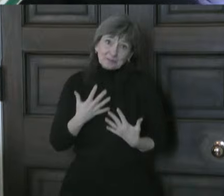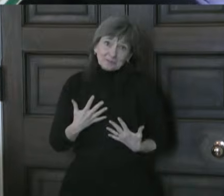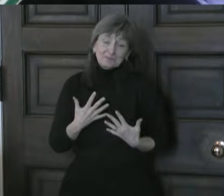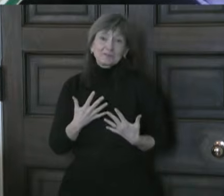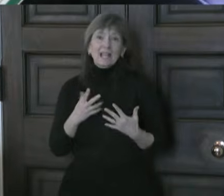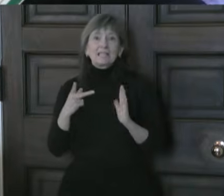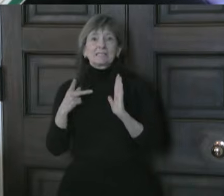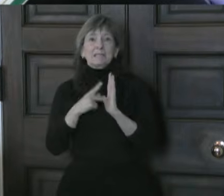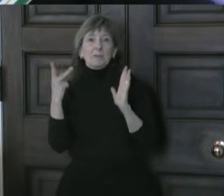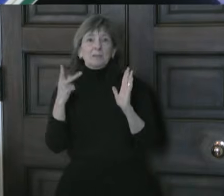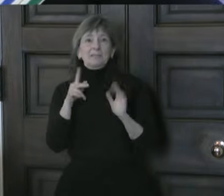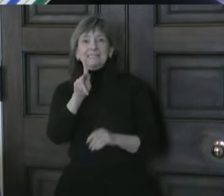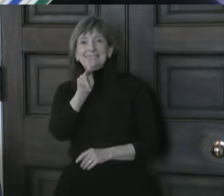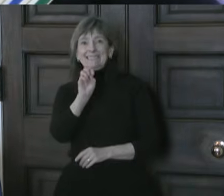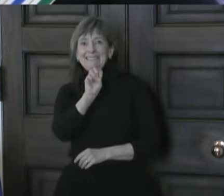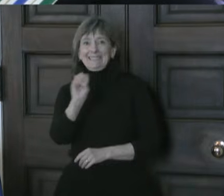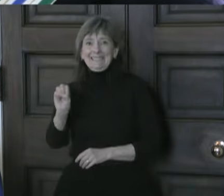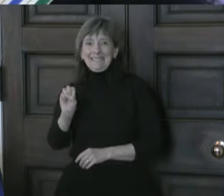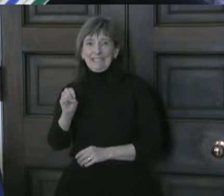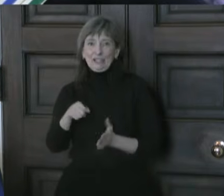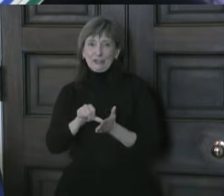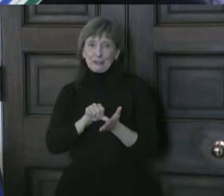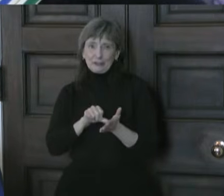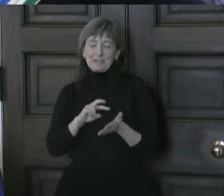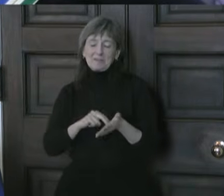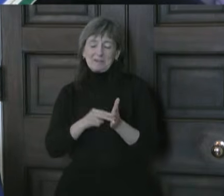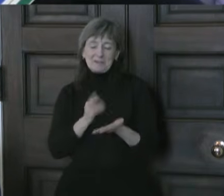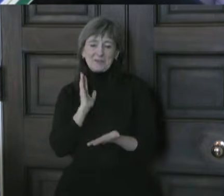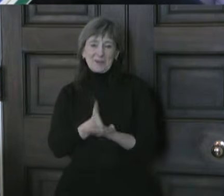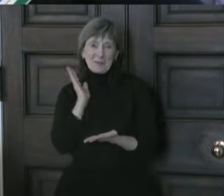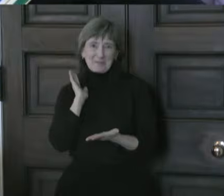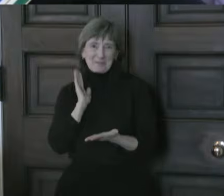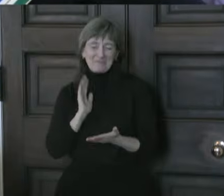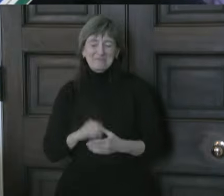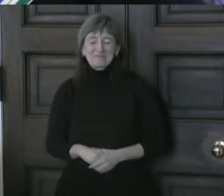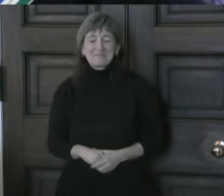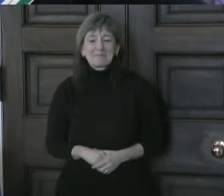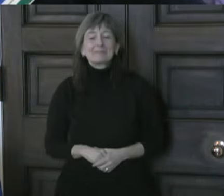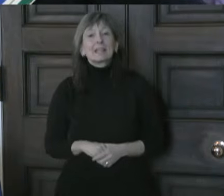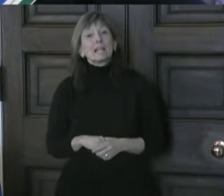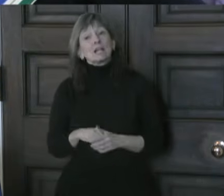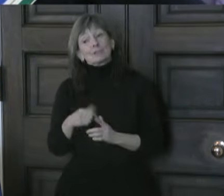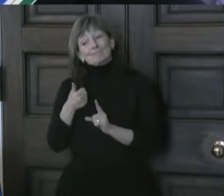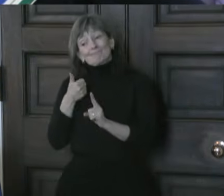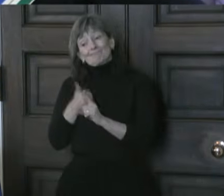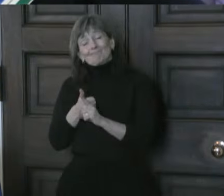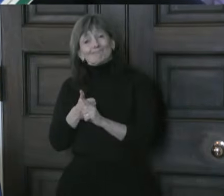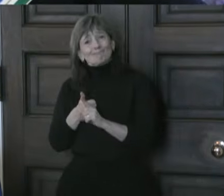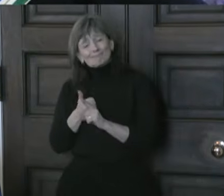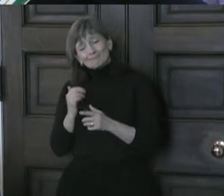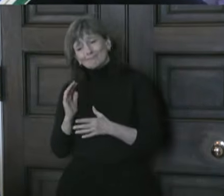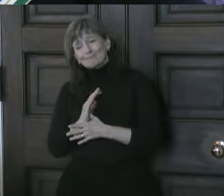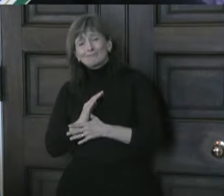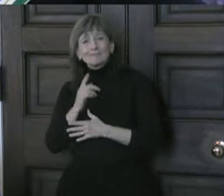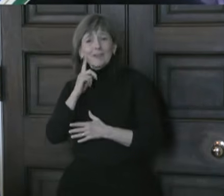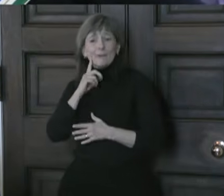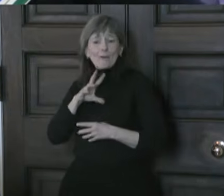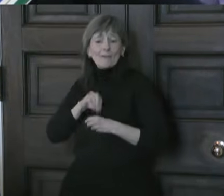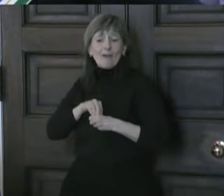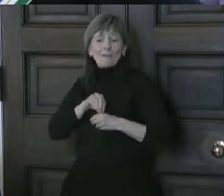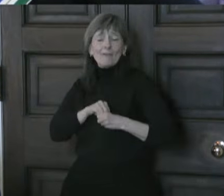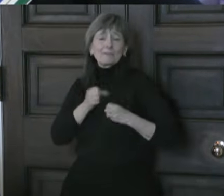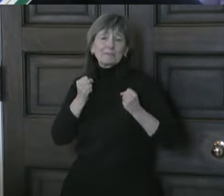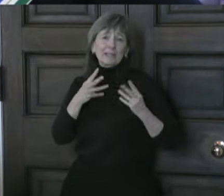knee surgery ended her sporting endeavors. Ms. Winters has been instrumental in organizing many